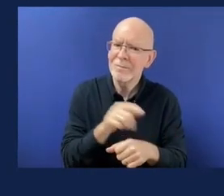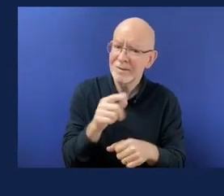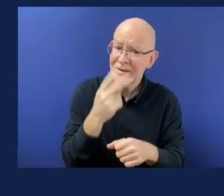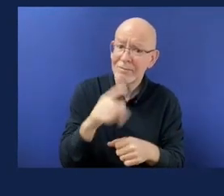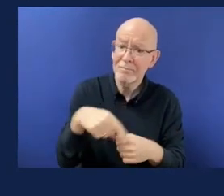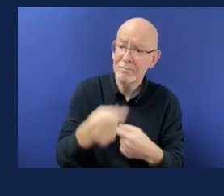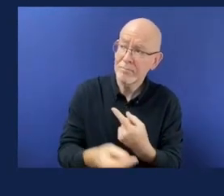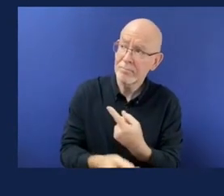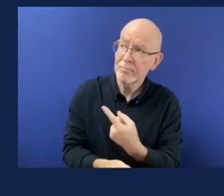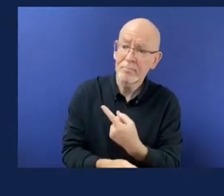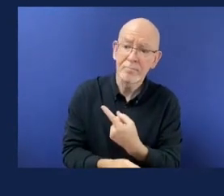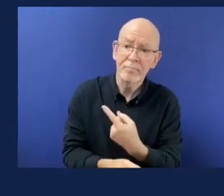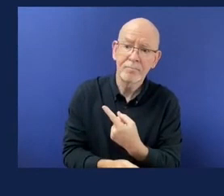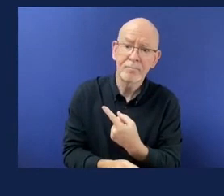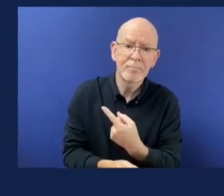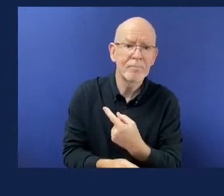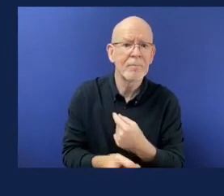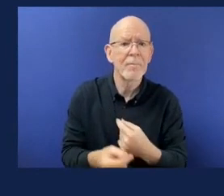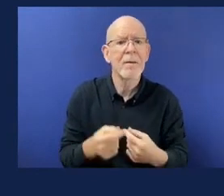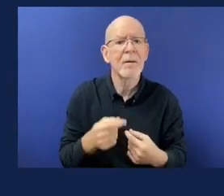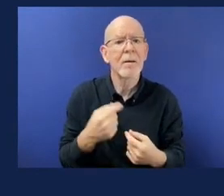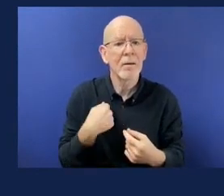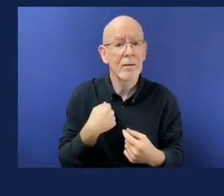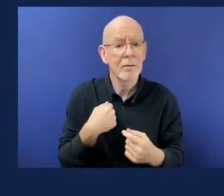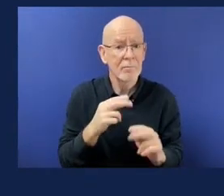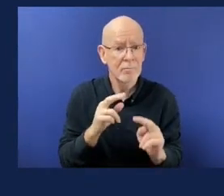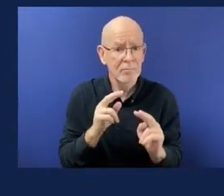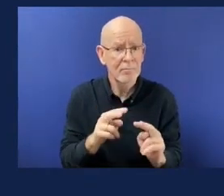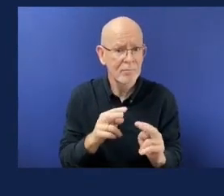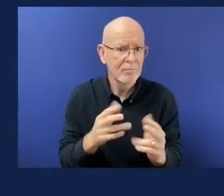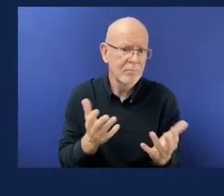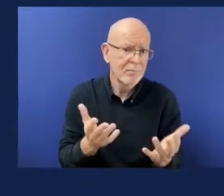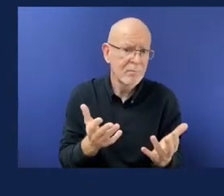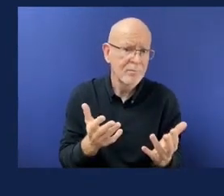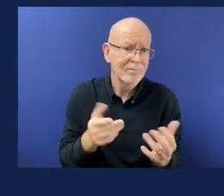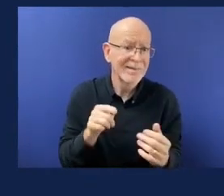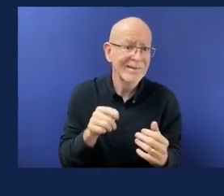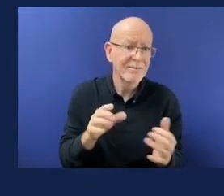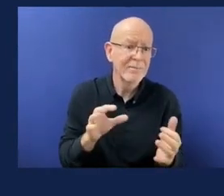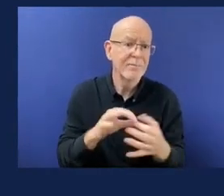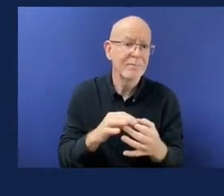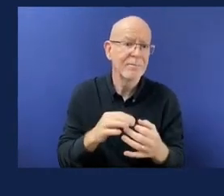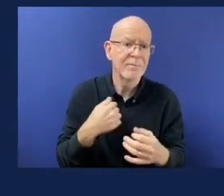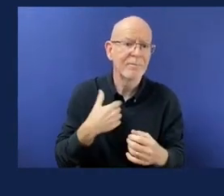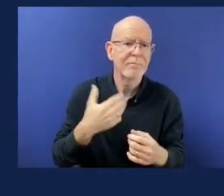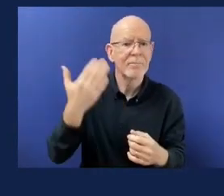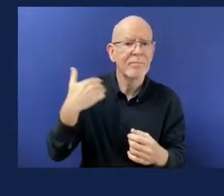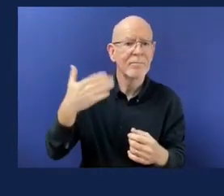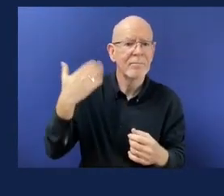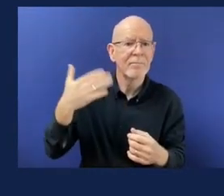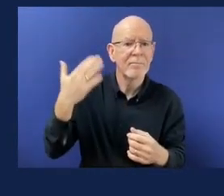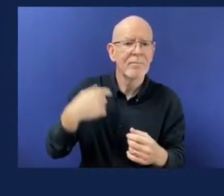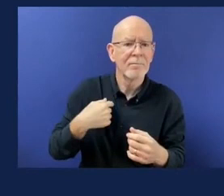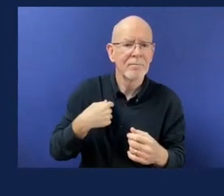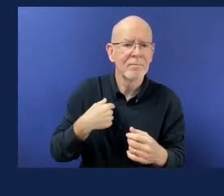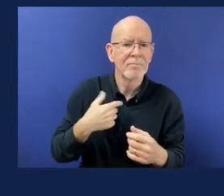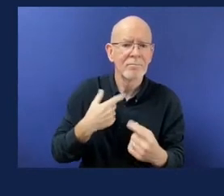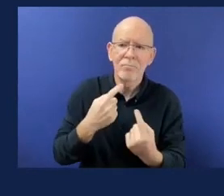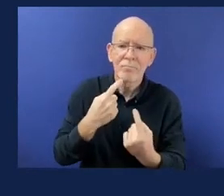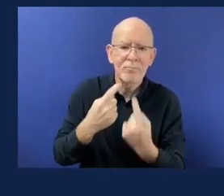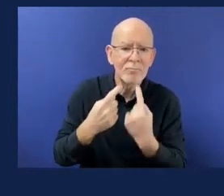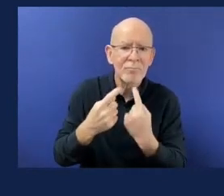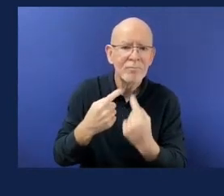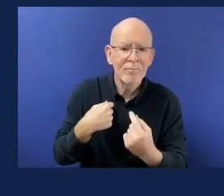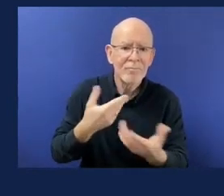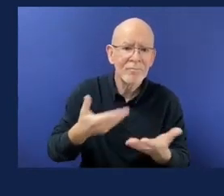risk. This includes the accessibility of the infrastructure and the services at stadiums. None of the stadiums